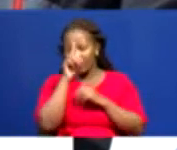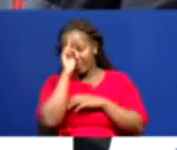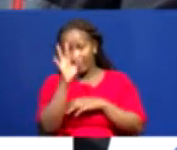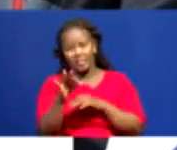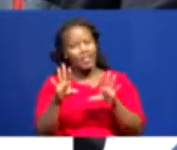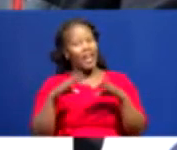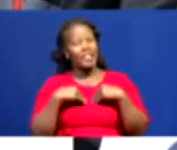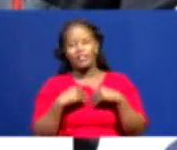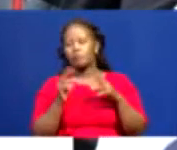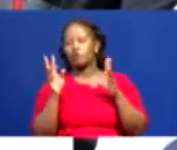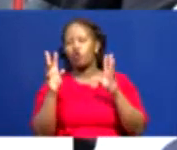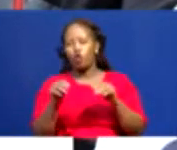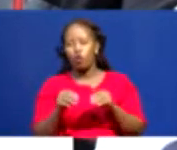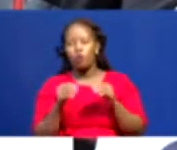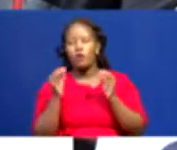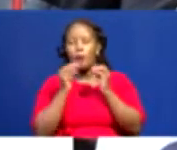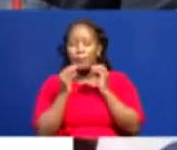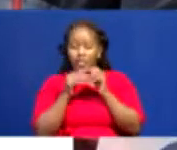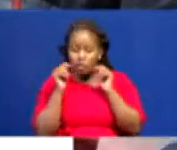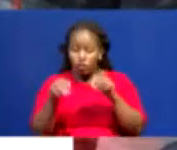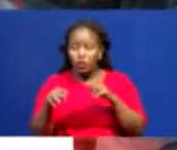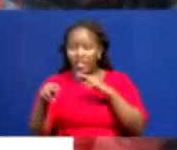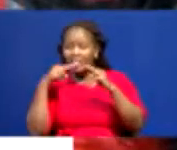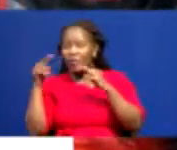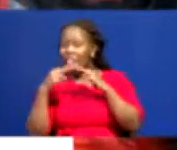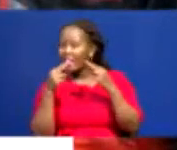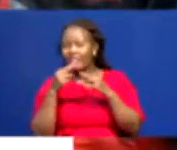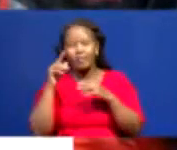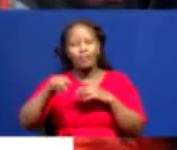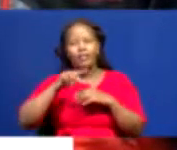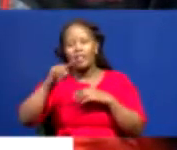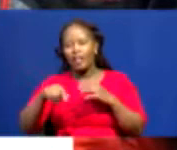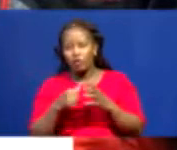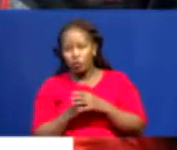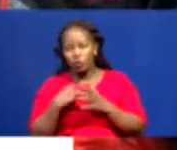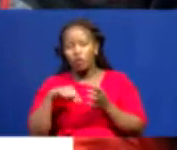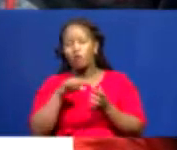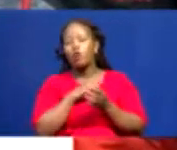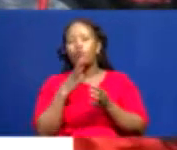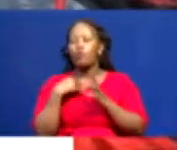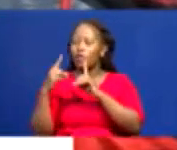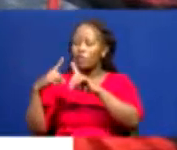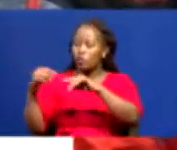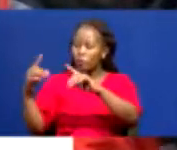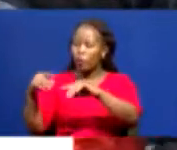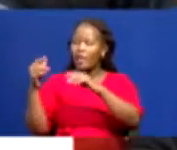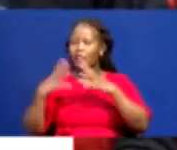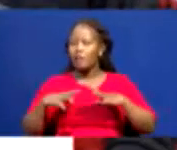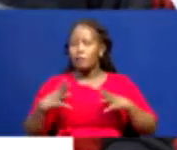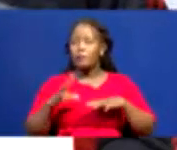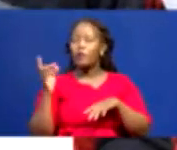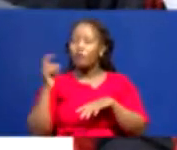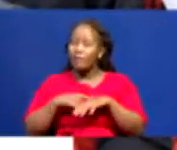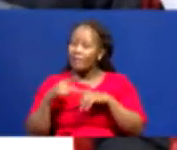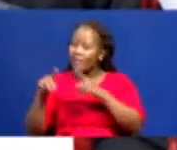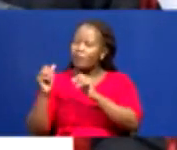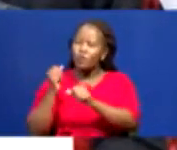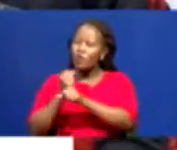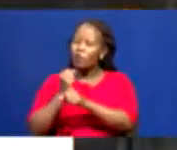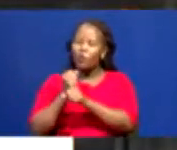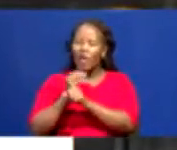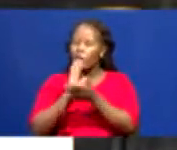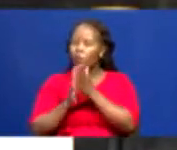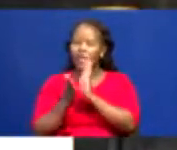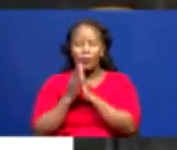hatutawaruhusu. Mikutano leo katika mahoteli tumefunga. Sisi tunataka tuambie watu wa Embu kwanza, wafanye kazi bila wasiwasi.